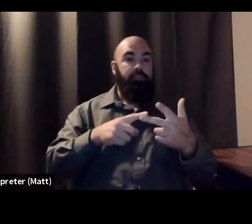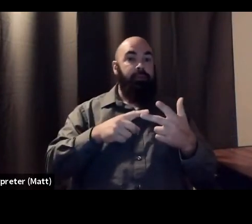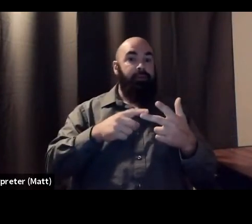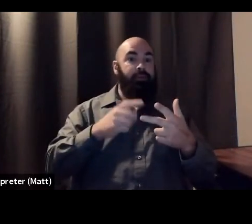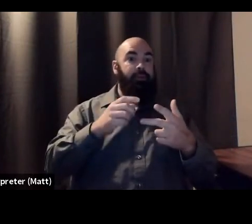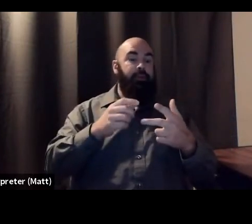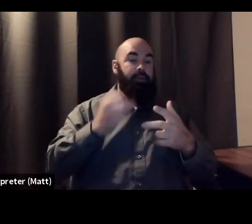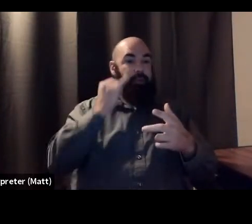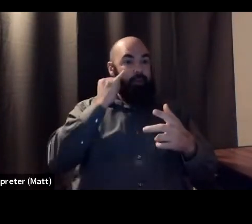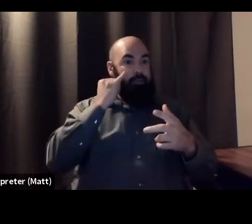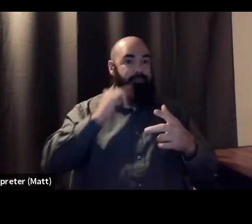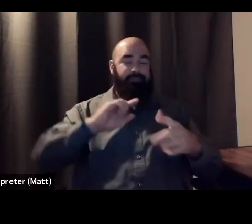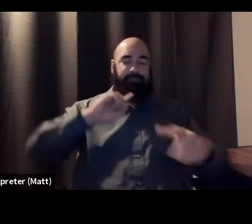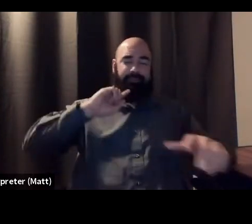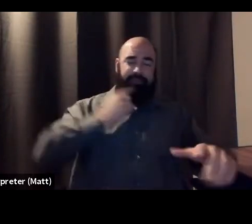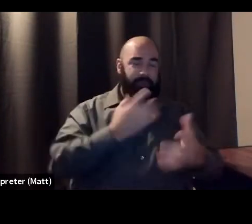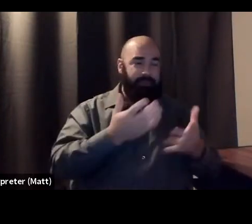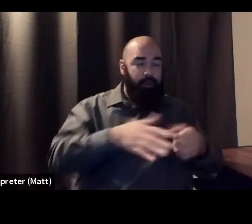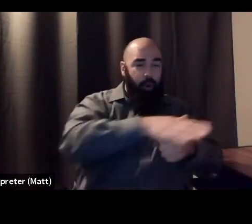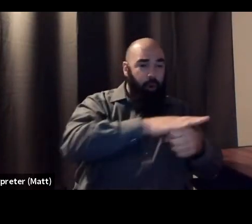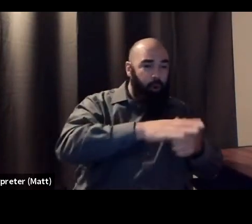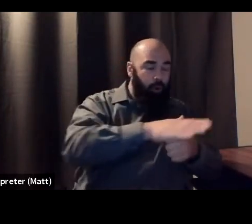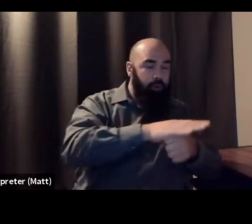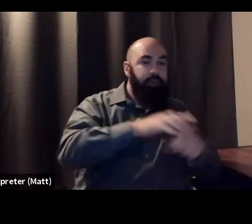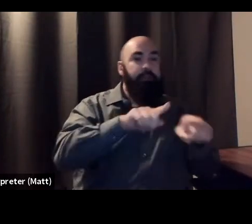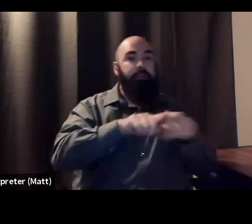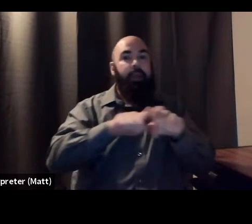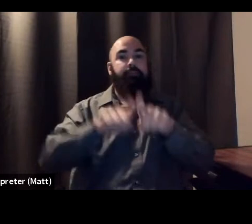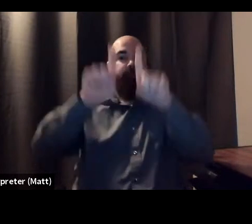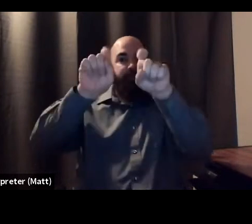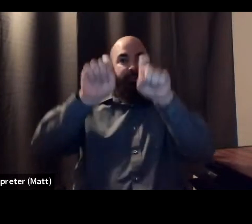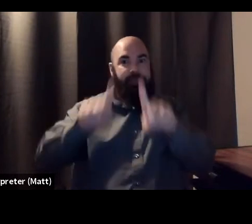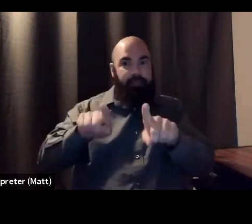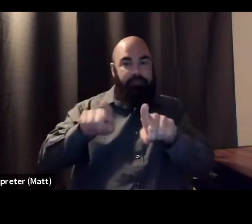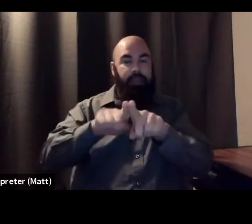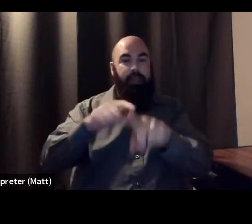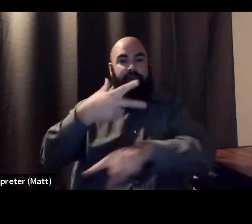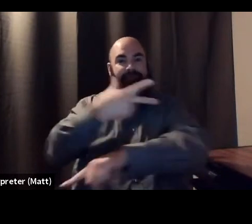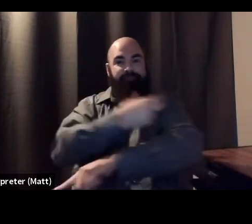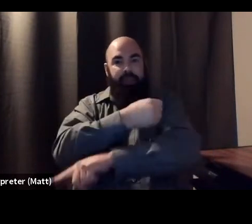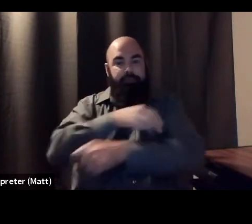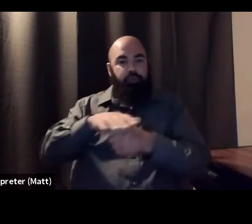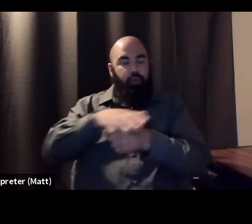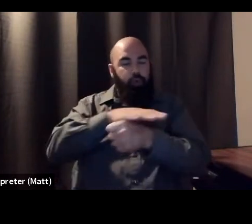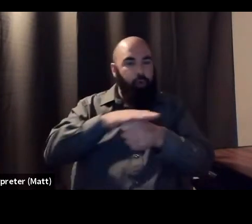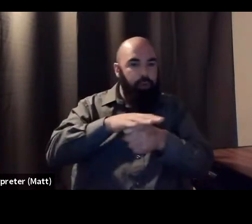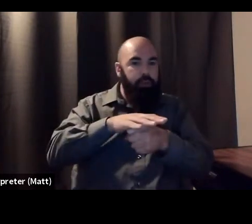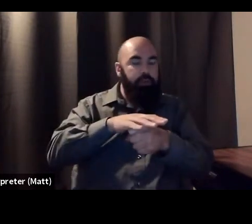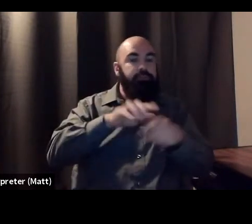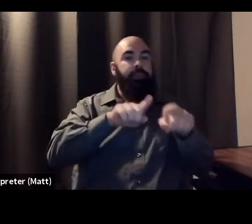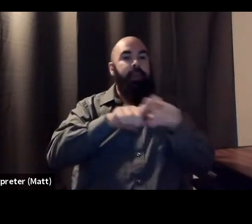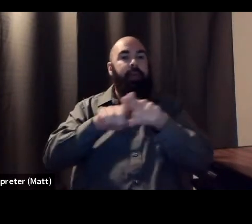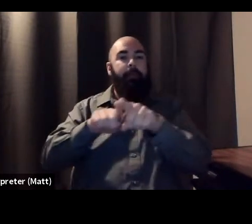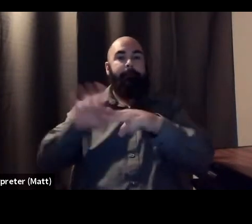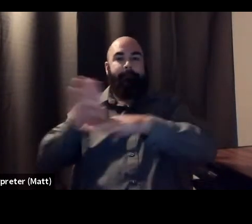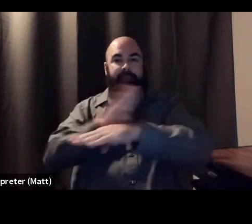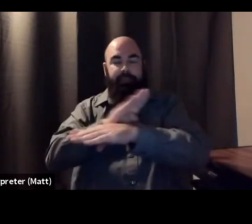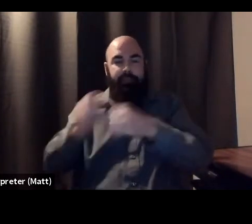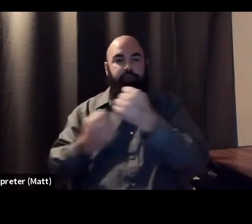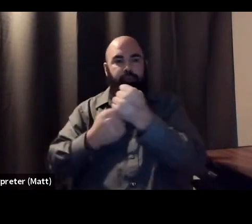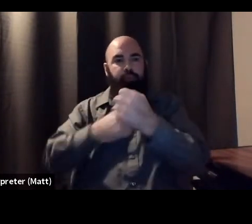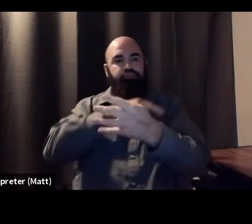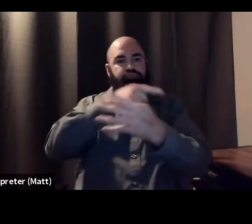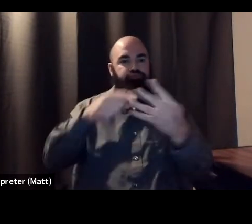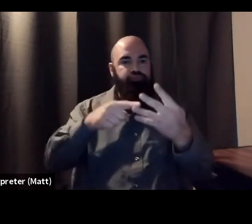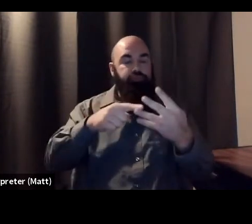region, testing and vaccine efforts to date, support systems for businesses, and insight on mental health impacts